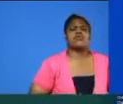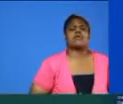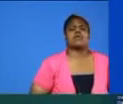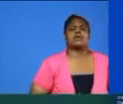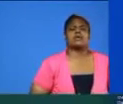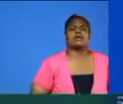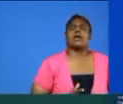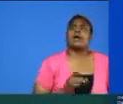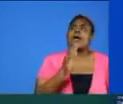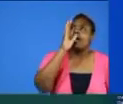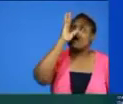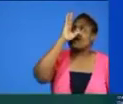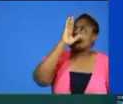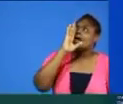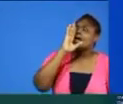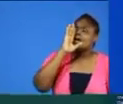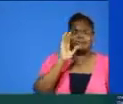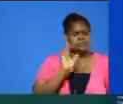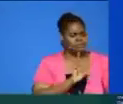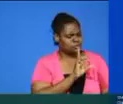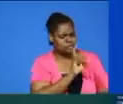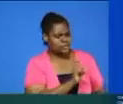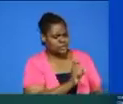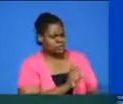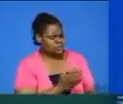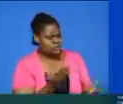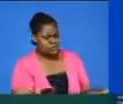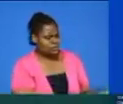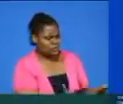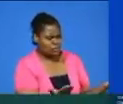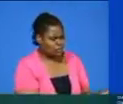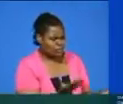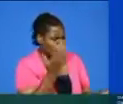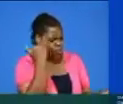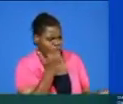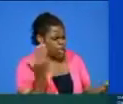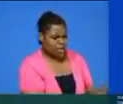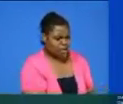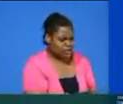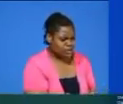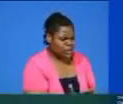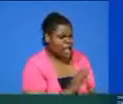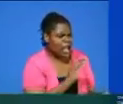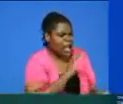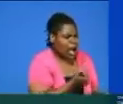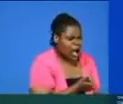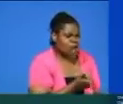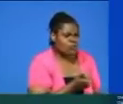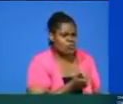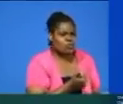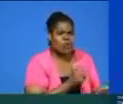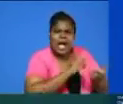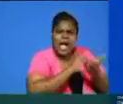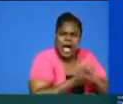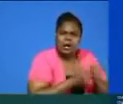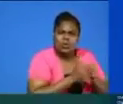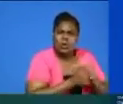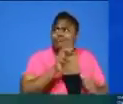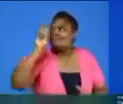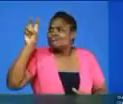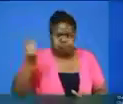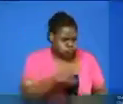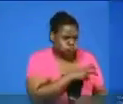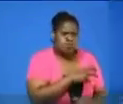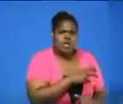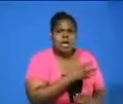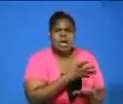God asked him, what are you doing here? How could you get here? How